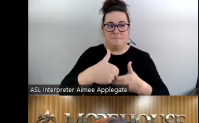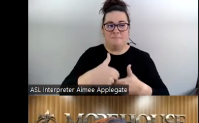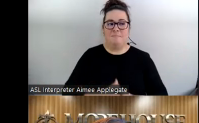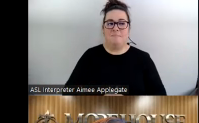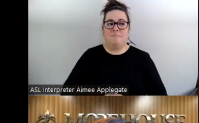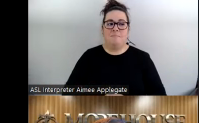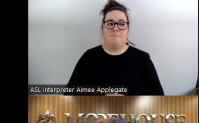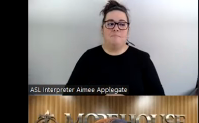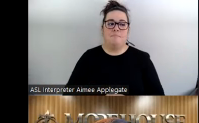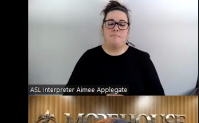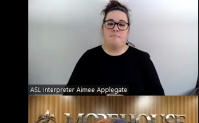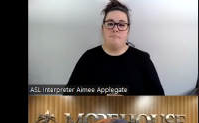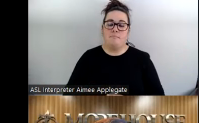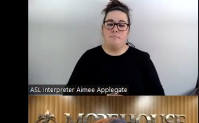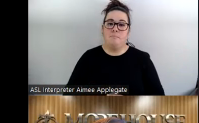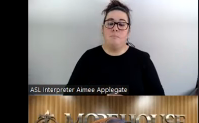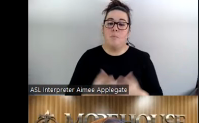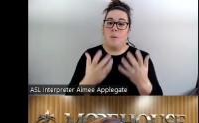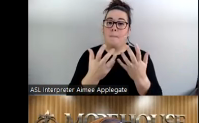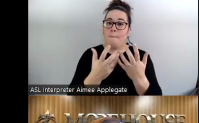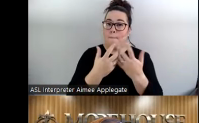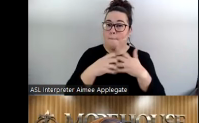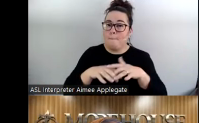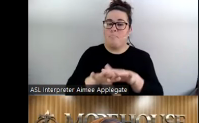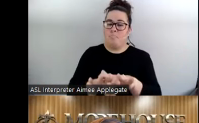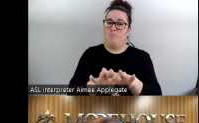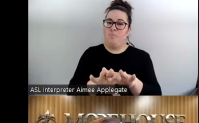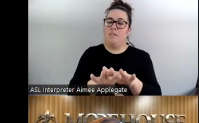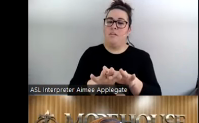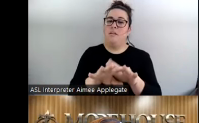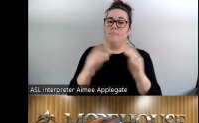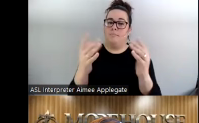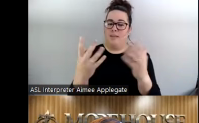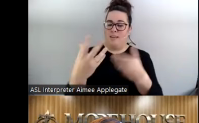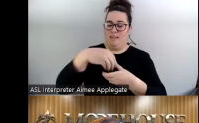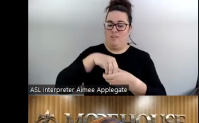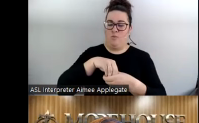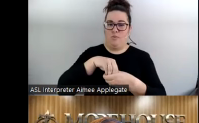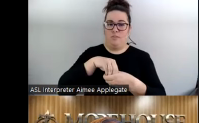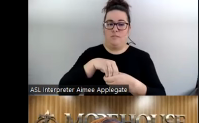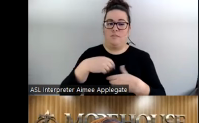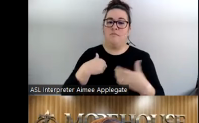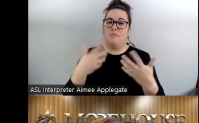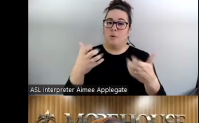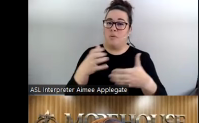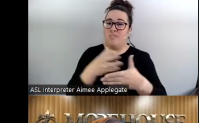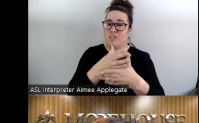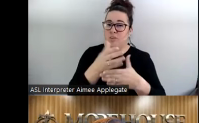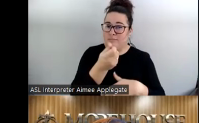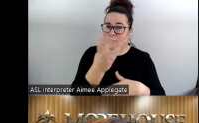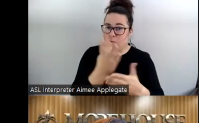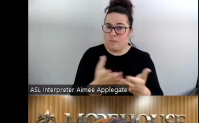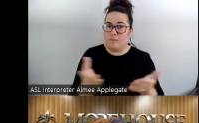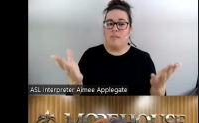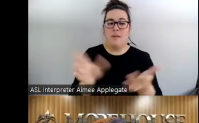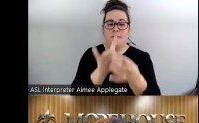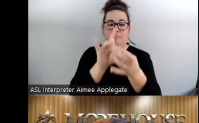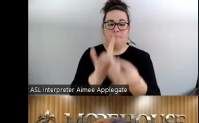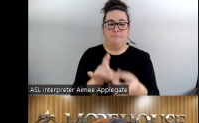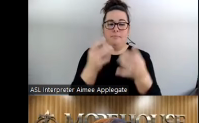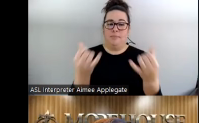In alignment with unity and inclusiveness, I would like to share a few important items with you regarding